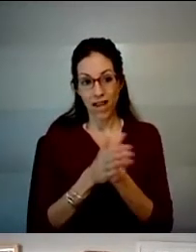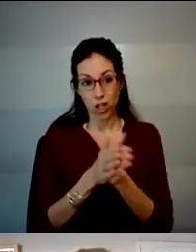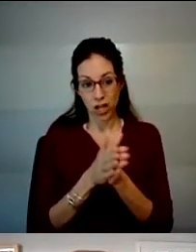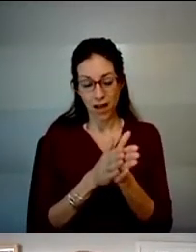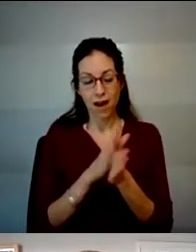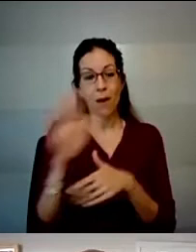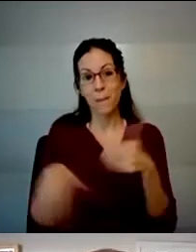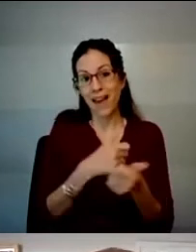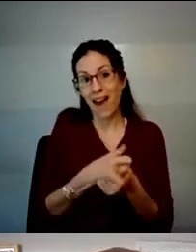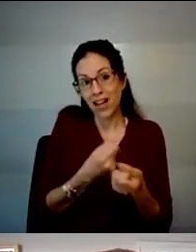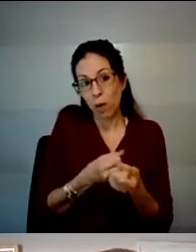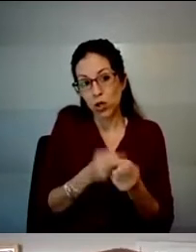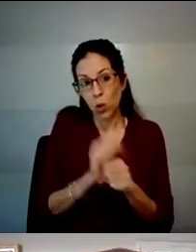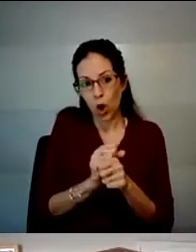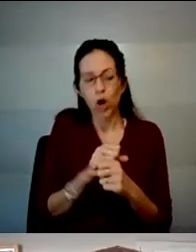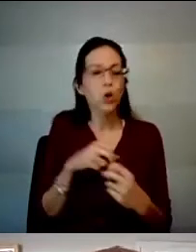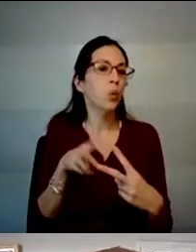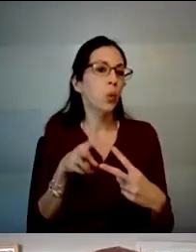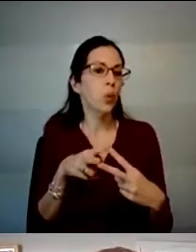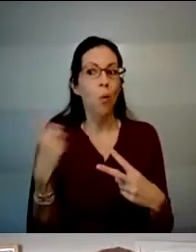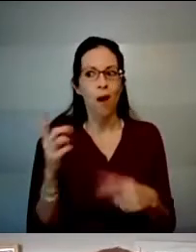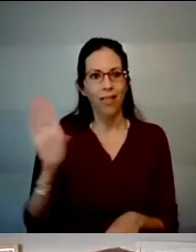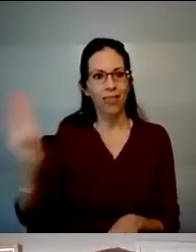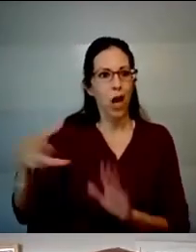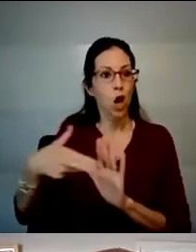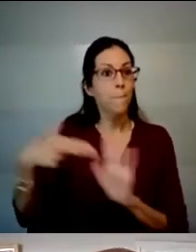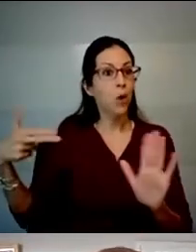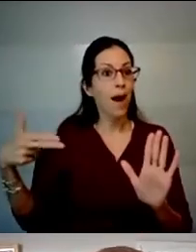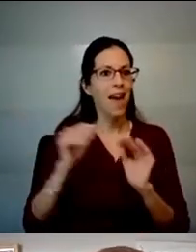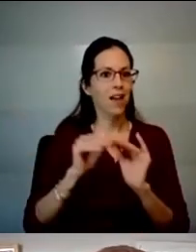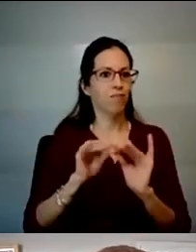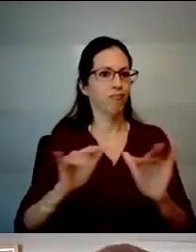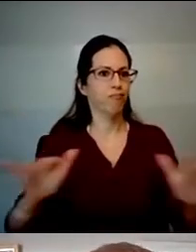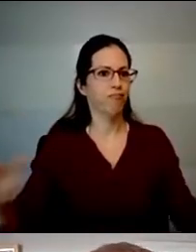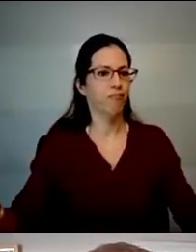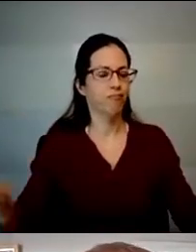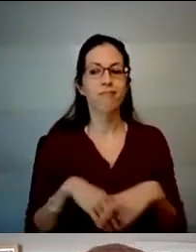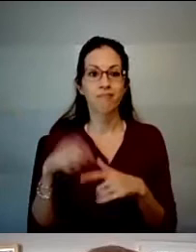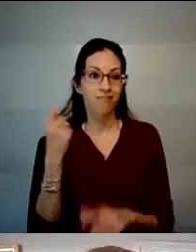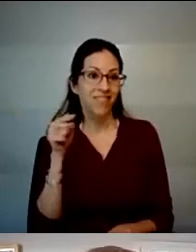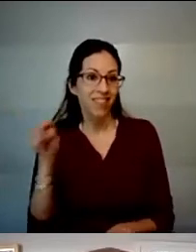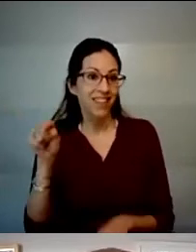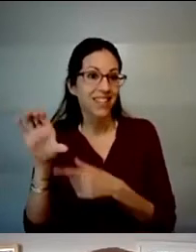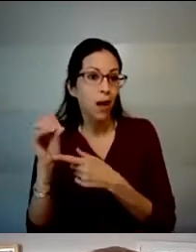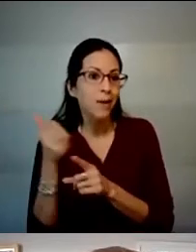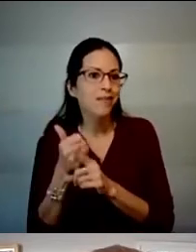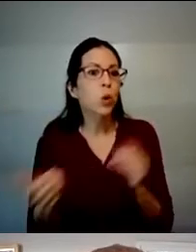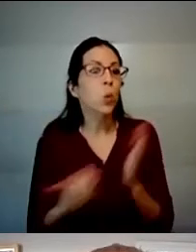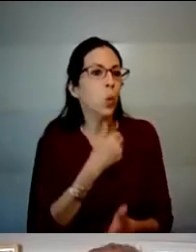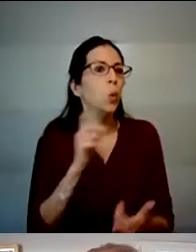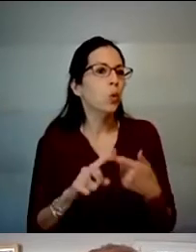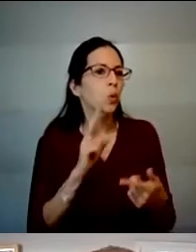was kind of getting the brand out into the market. This was a company that was kind of new to the Twin Cities. And so they wanted